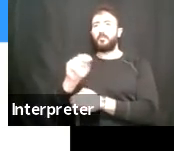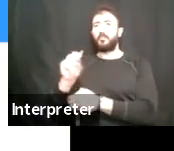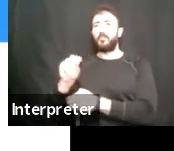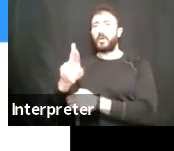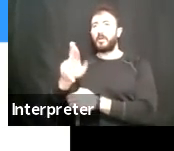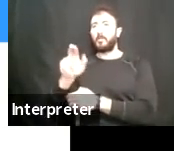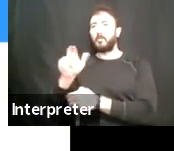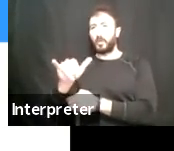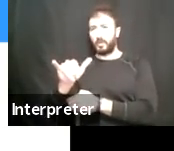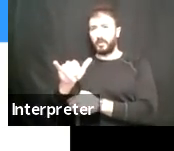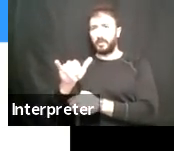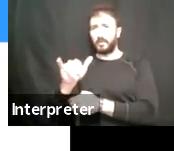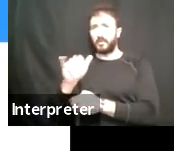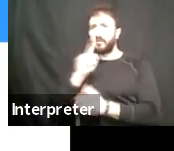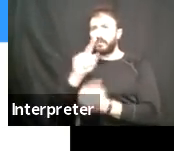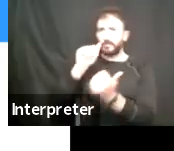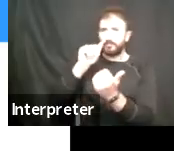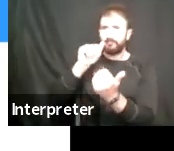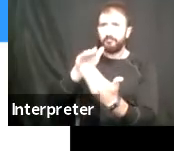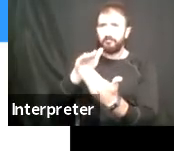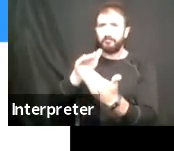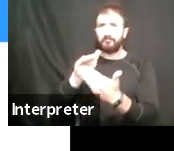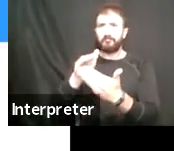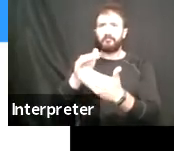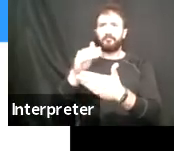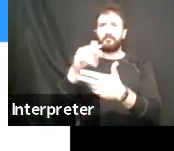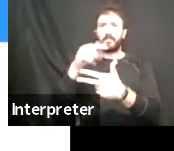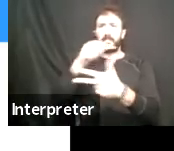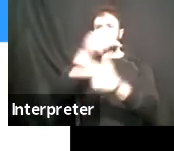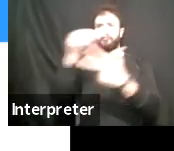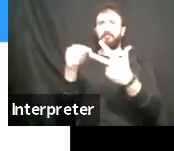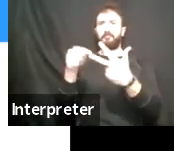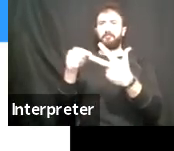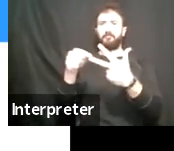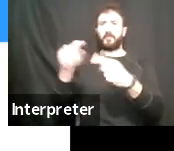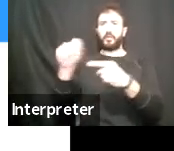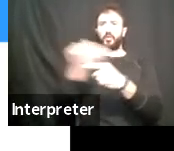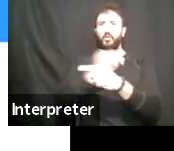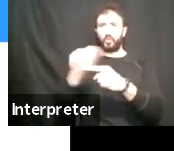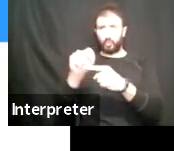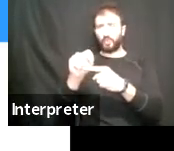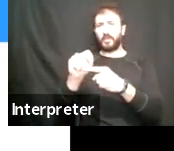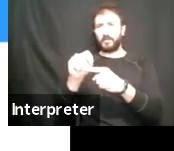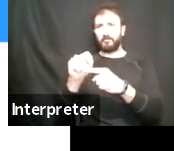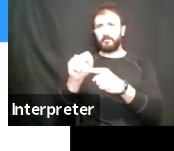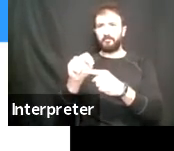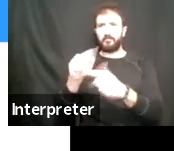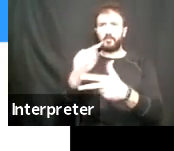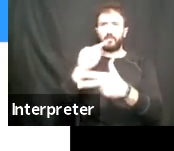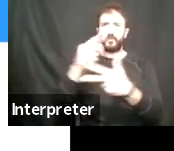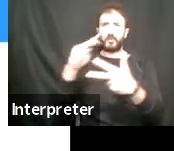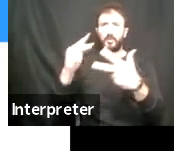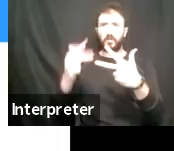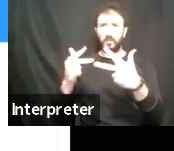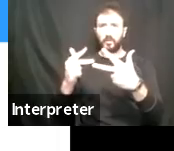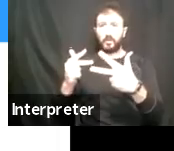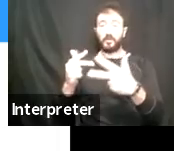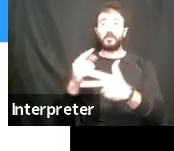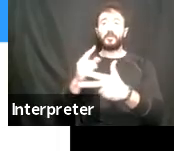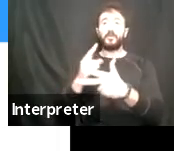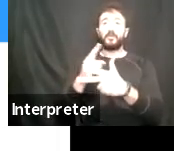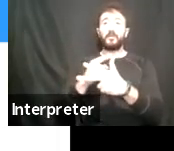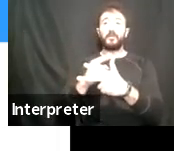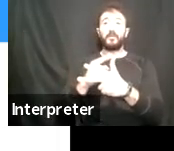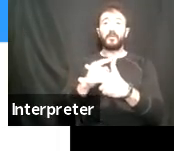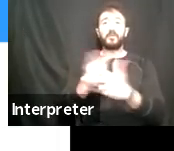as a three-tier training series. And so first and foremost, we really want to ensure that we're